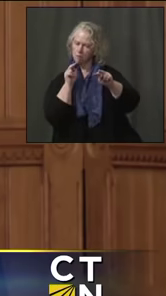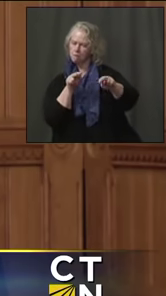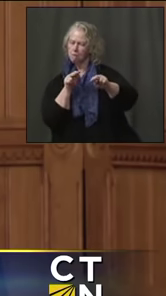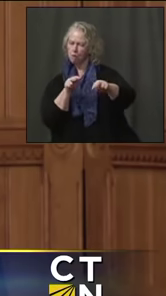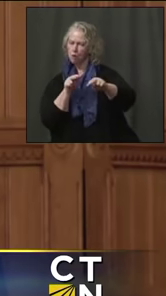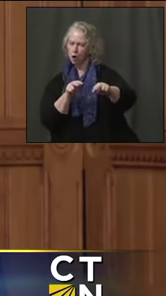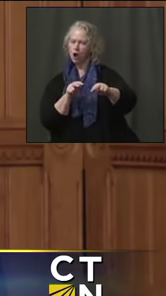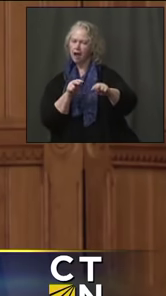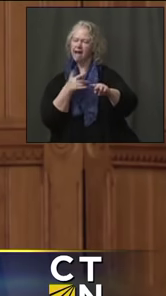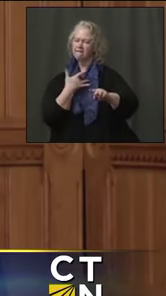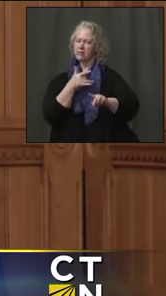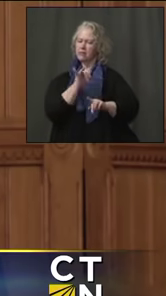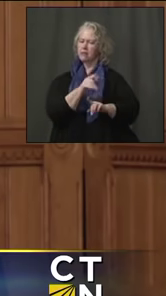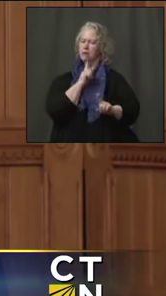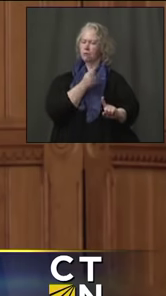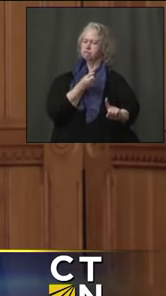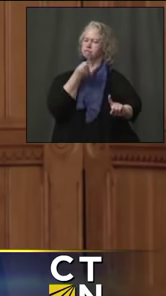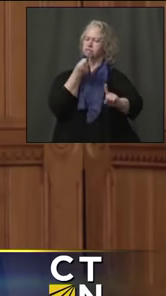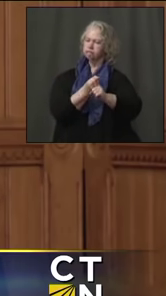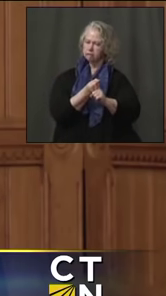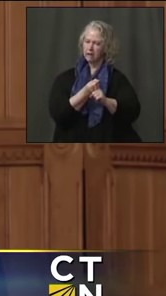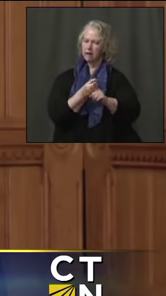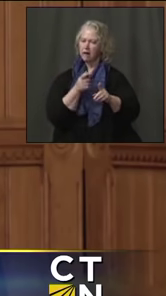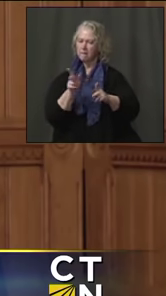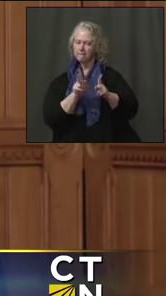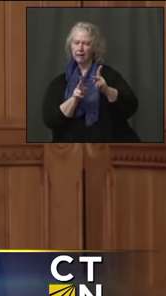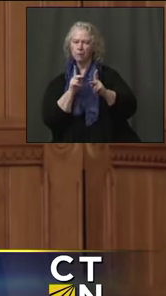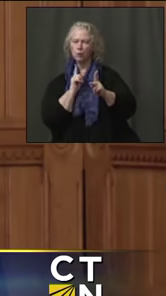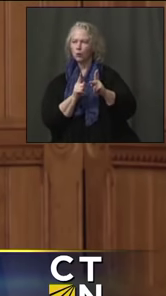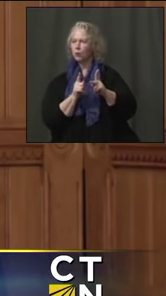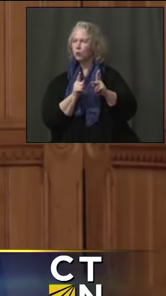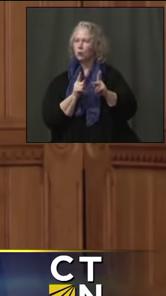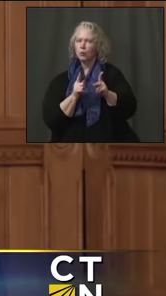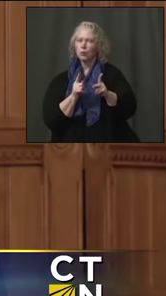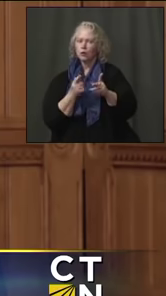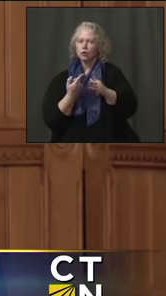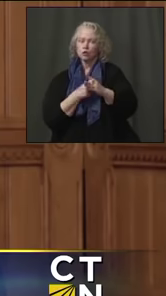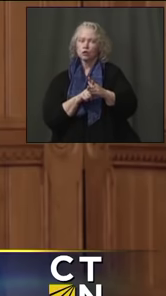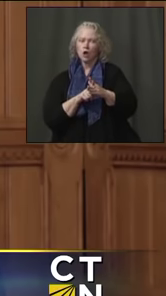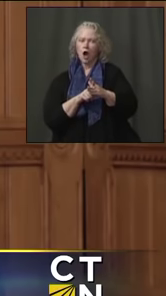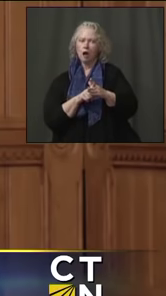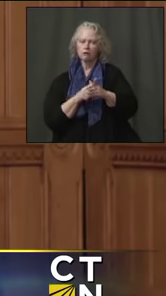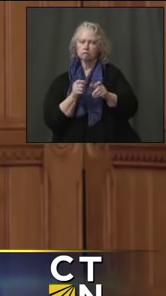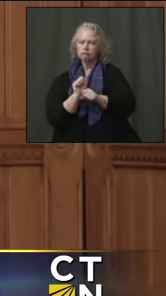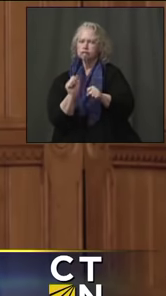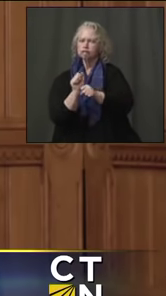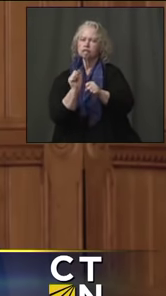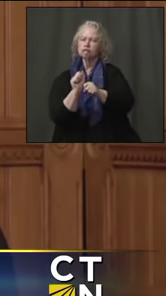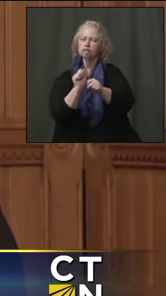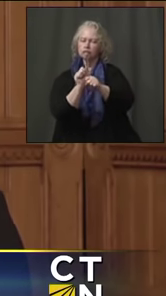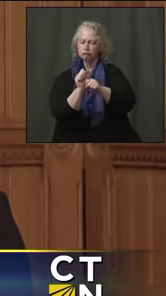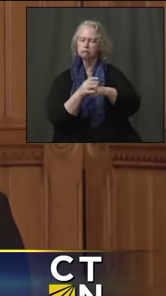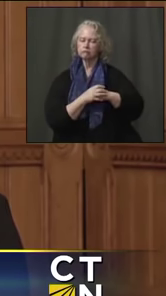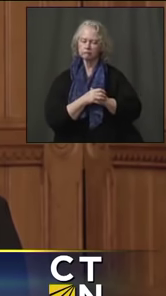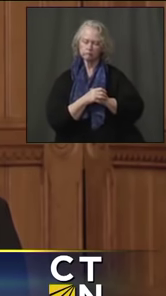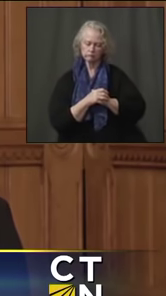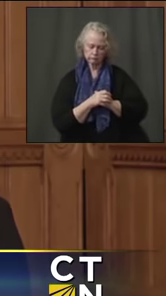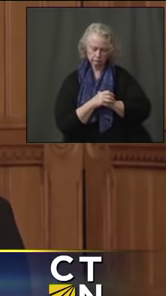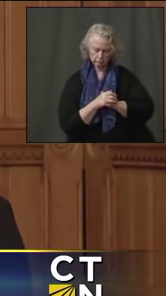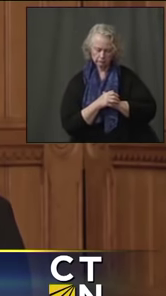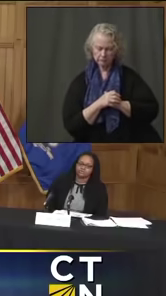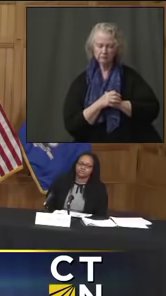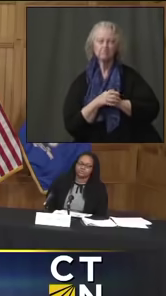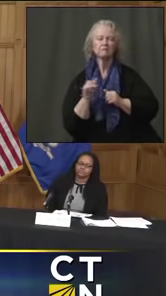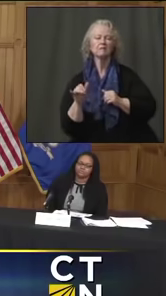impact the ability for individuals to become gainfully reemployed, but also the state's revenue estimates. Channel 3